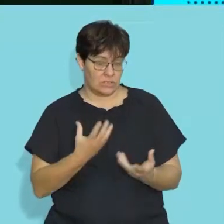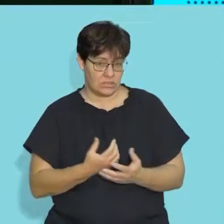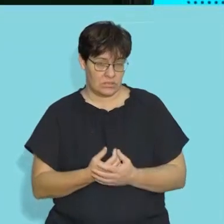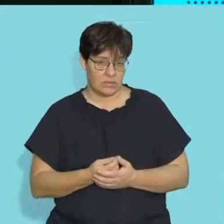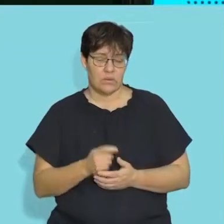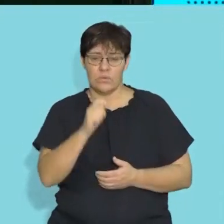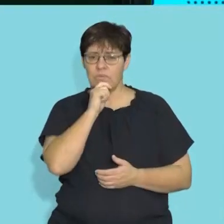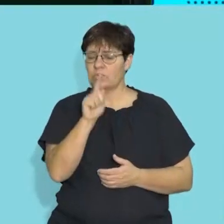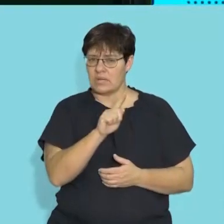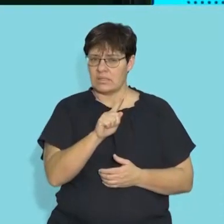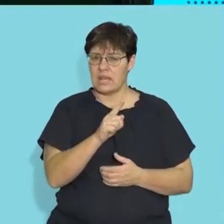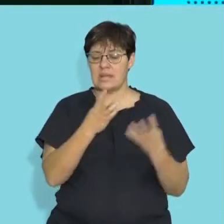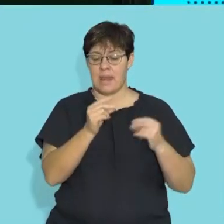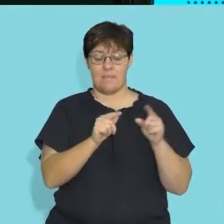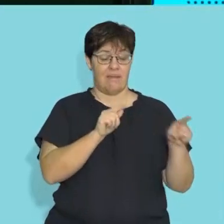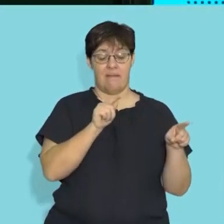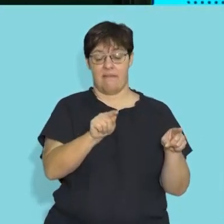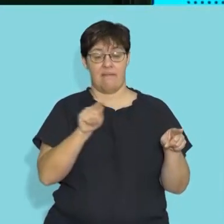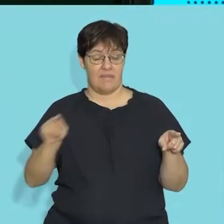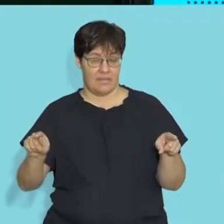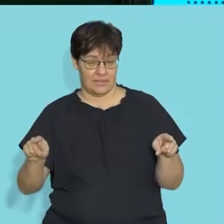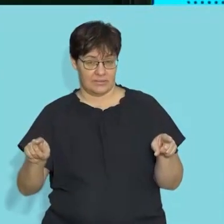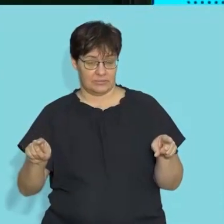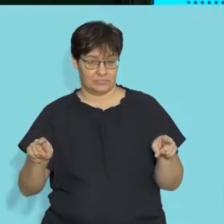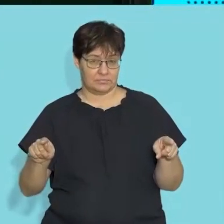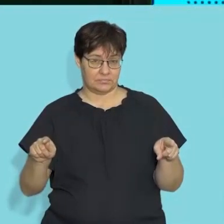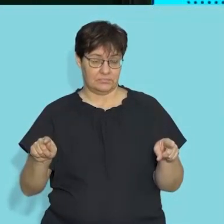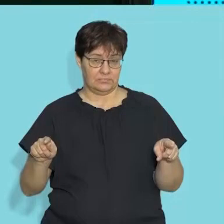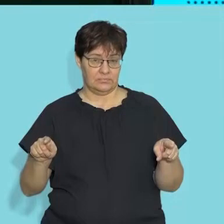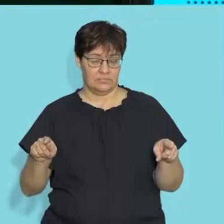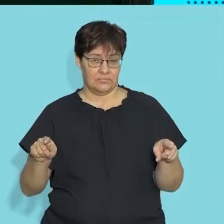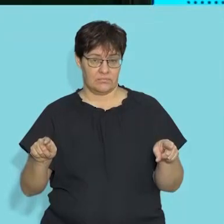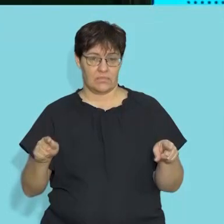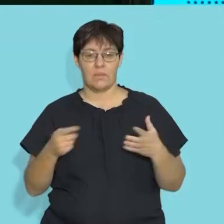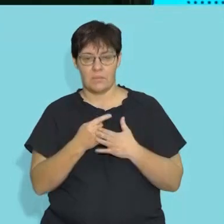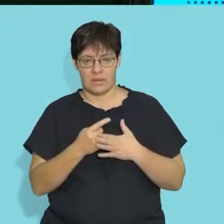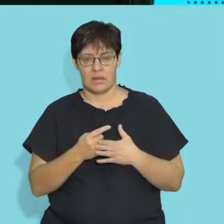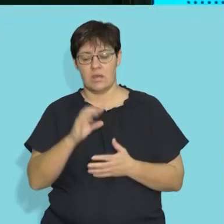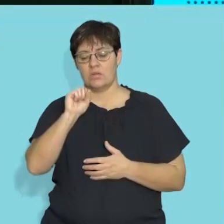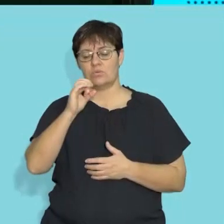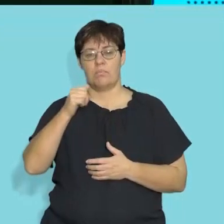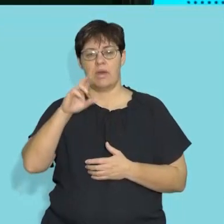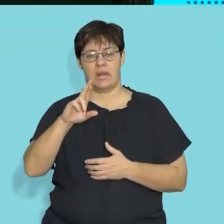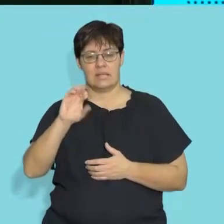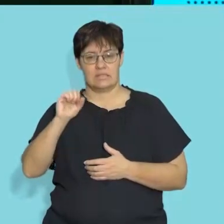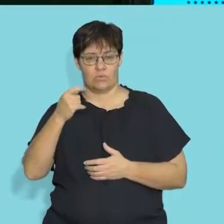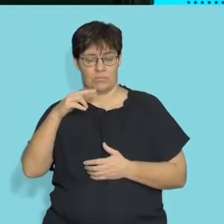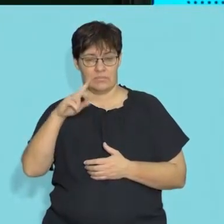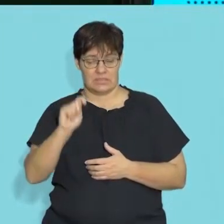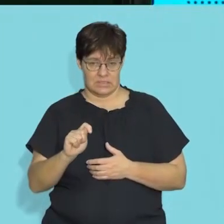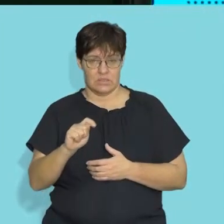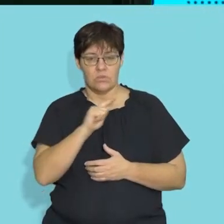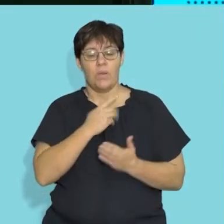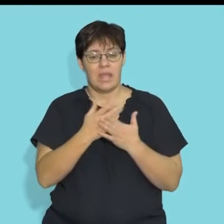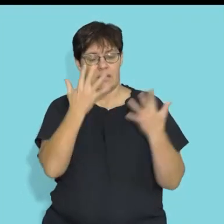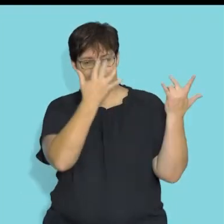normally use the coefficients and it becomes a superscript. So we actually go work